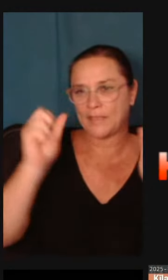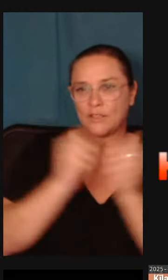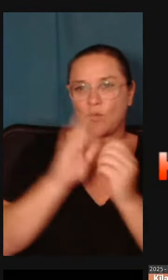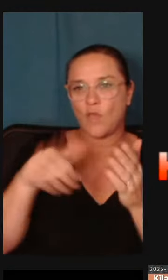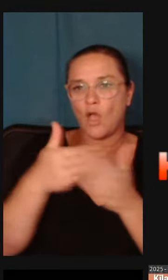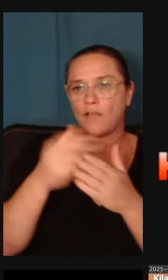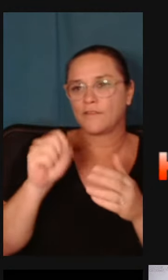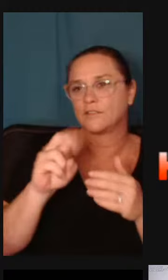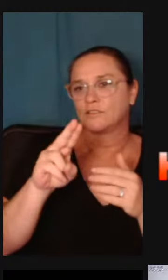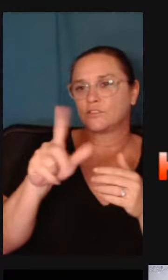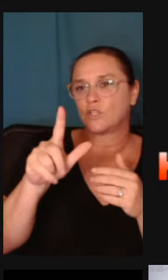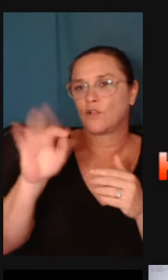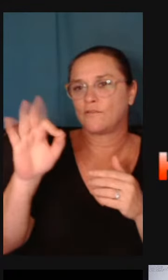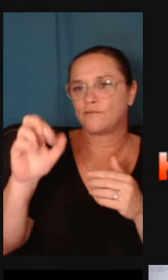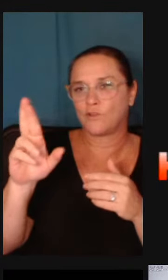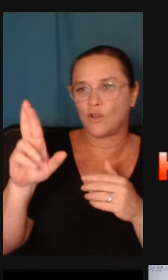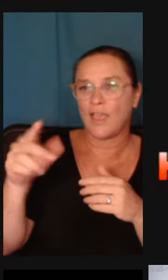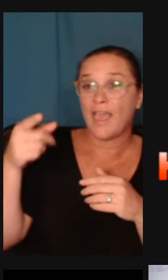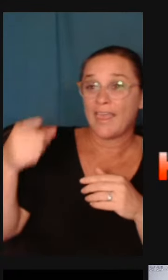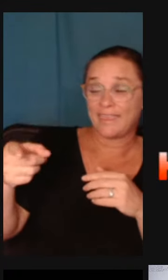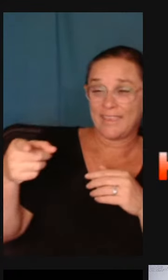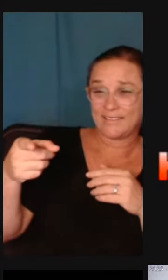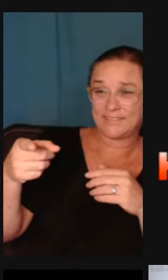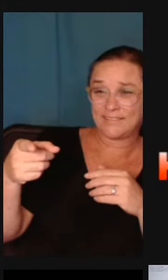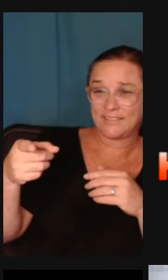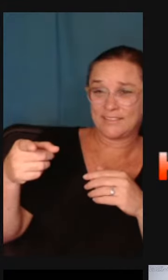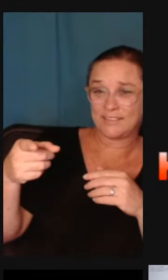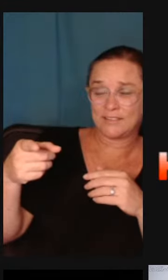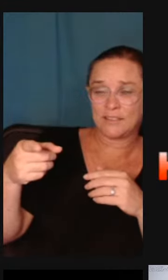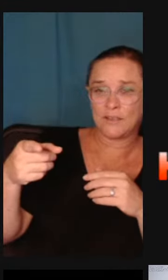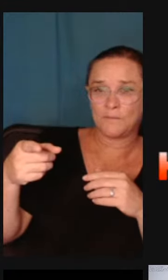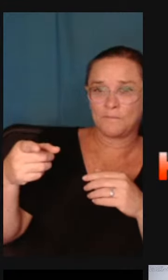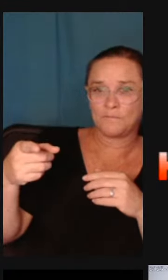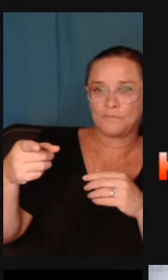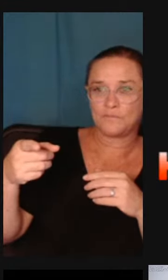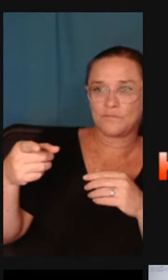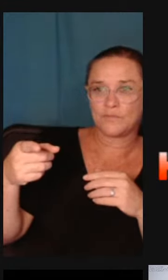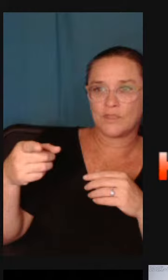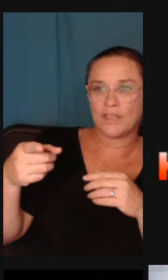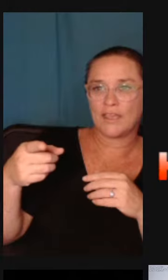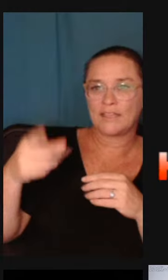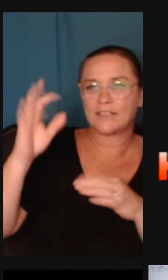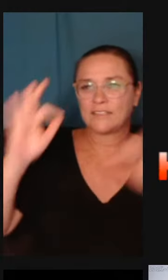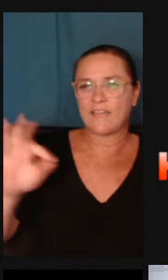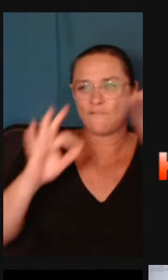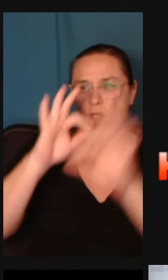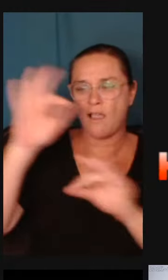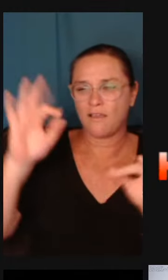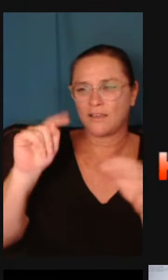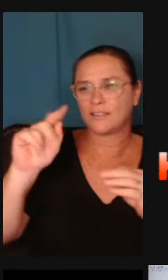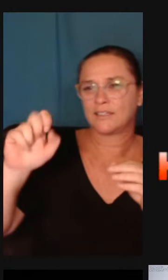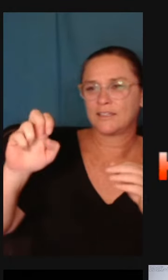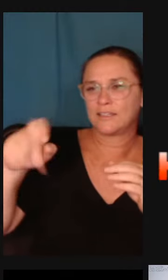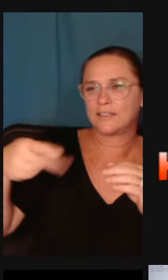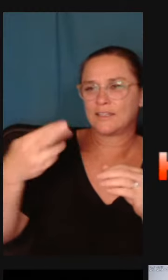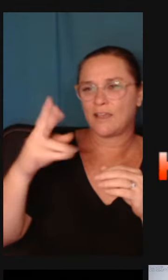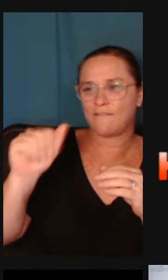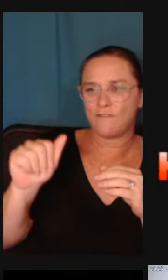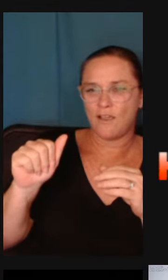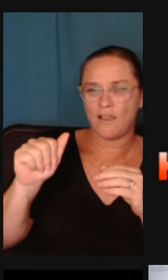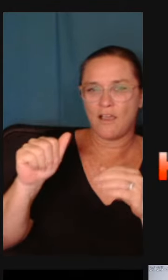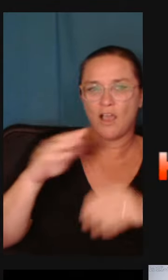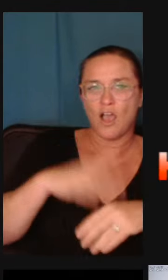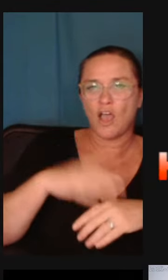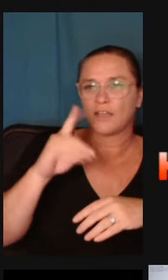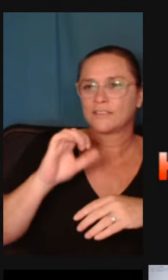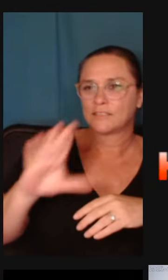that up real quick. This was a shot right there of tephra just flying around on the second.